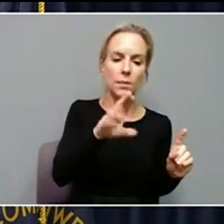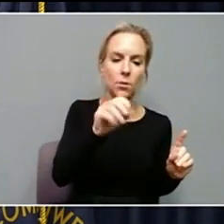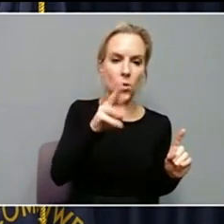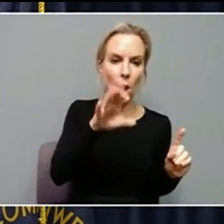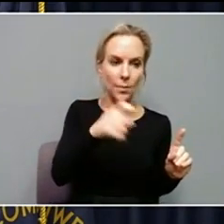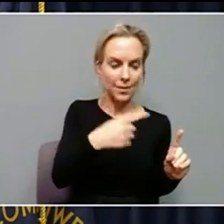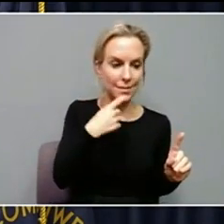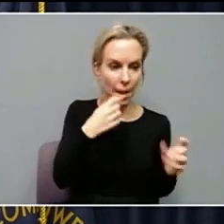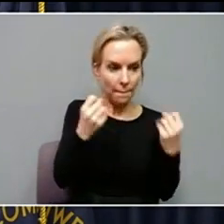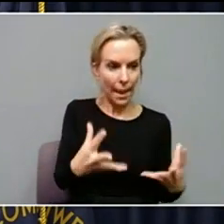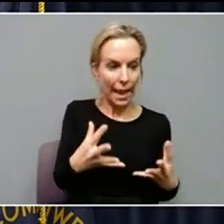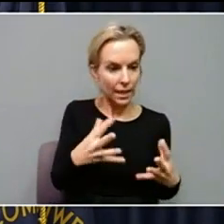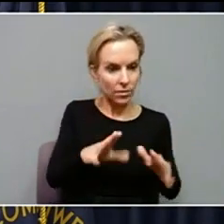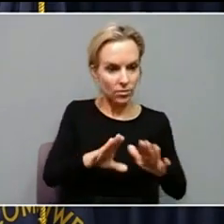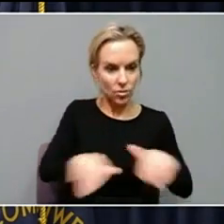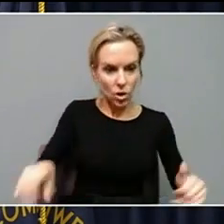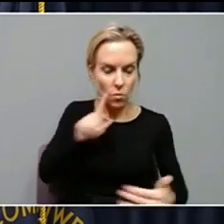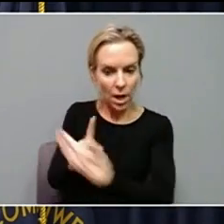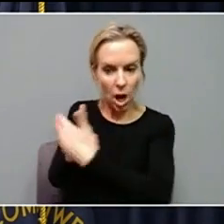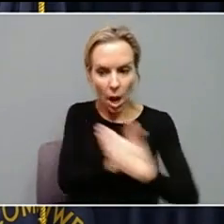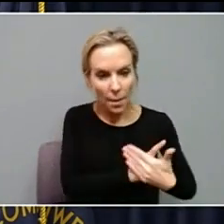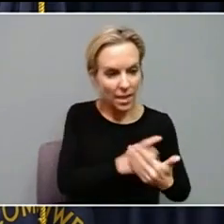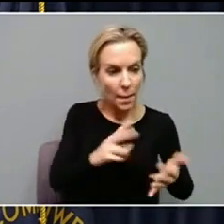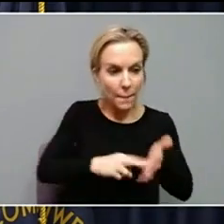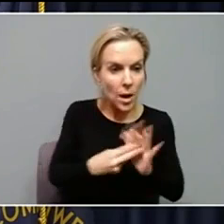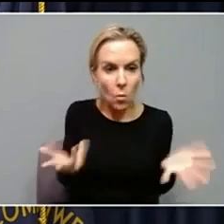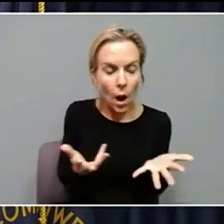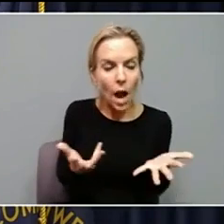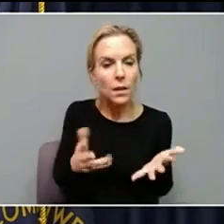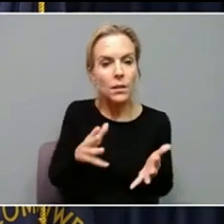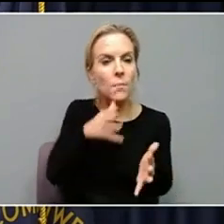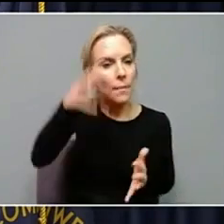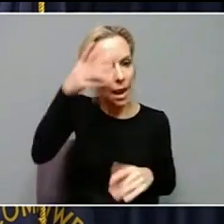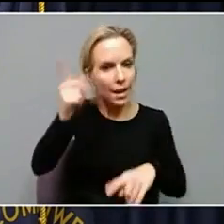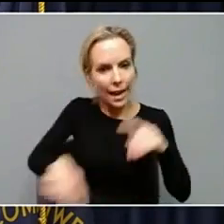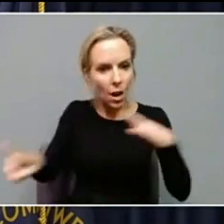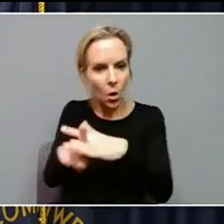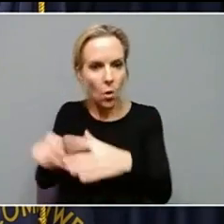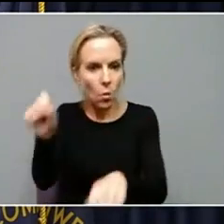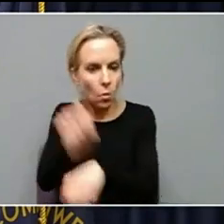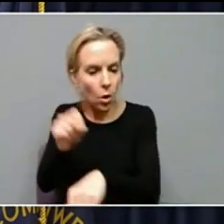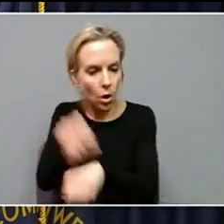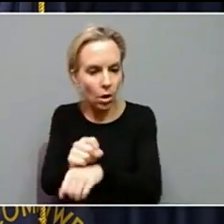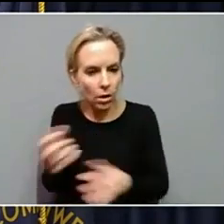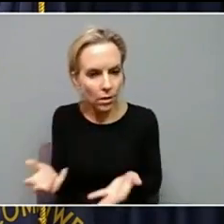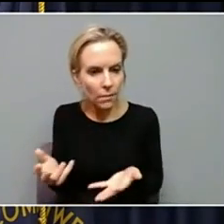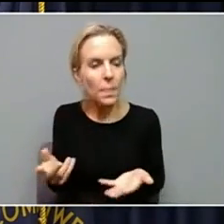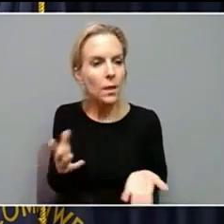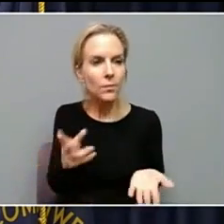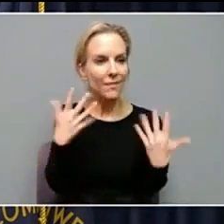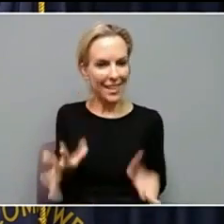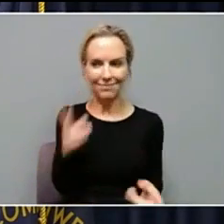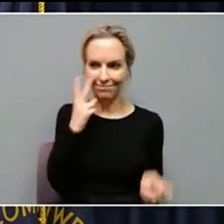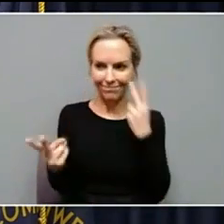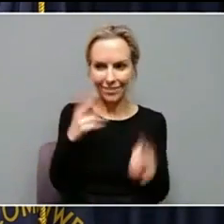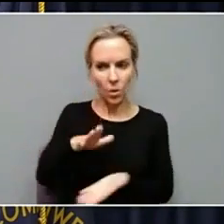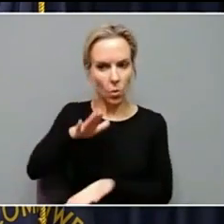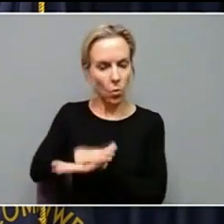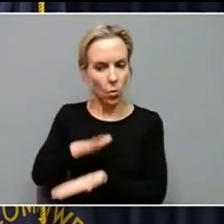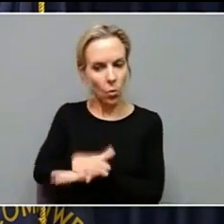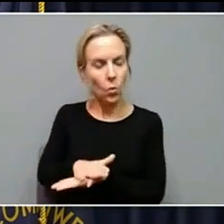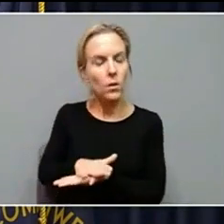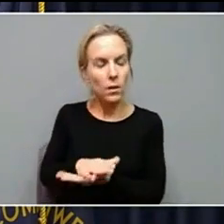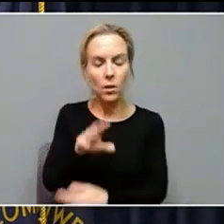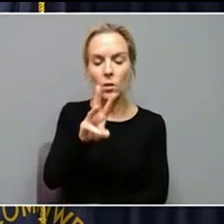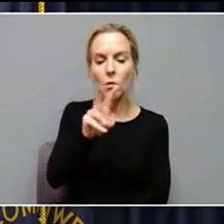and we won't be able to fill out a shift. And it's exactly what we've seen in our schools. I'd take Warren County